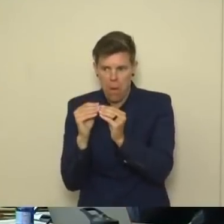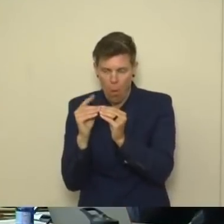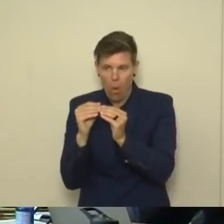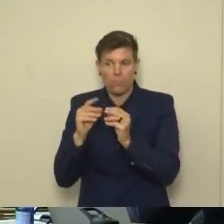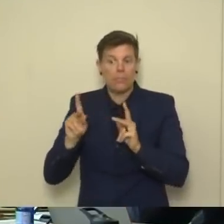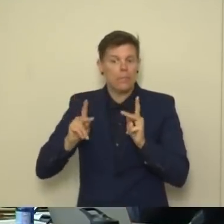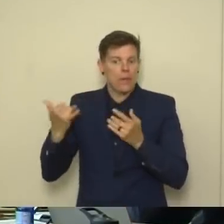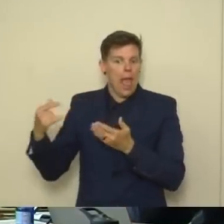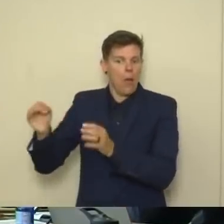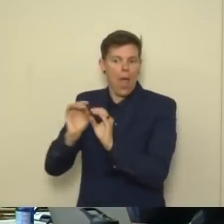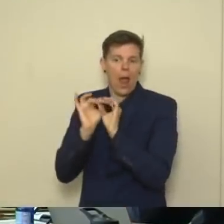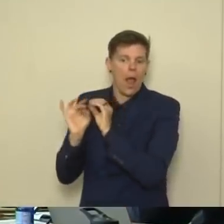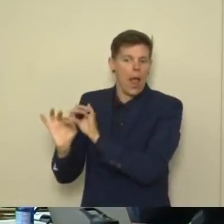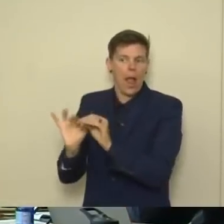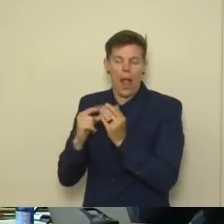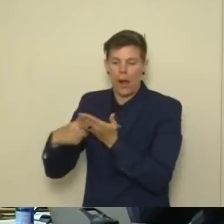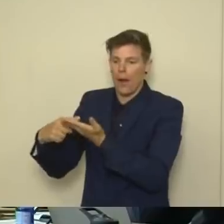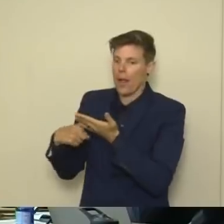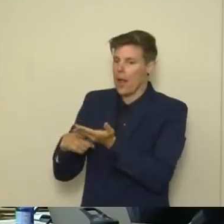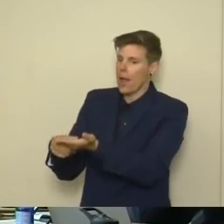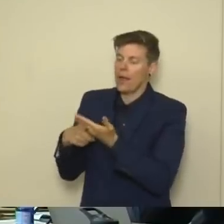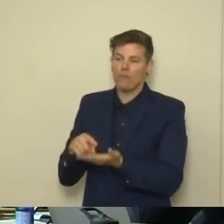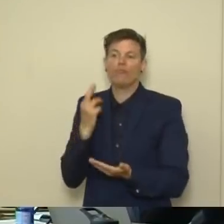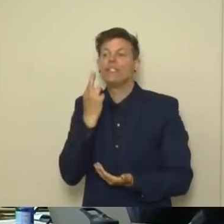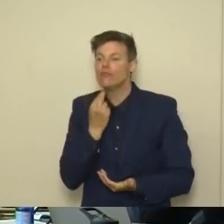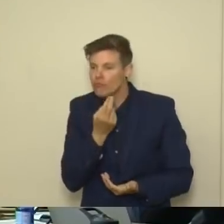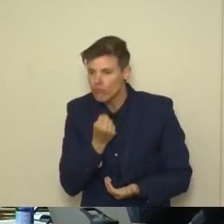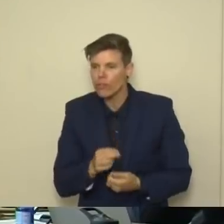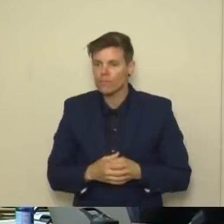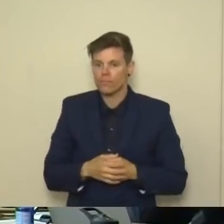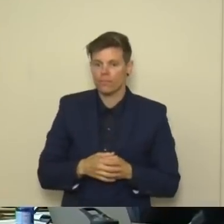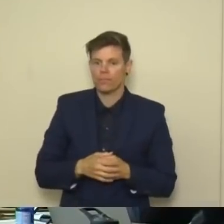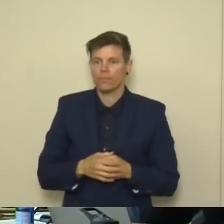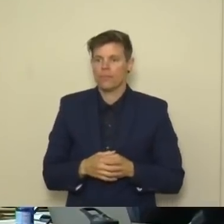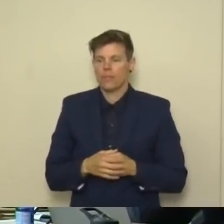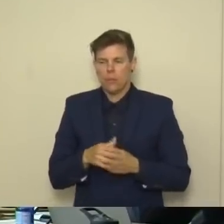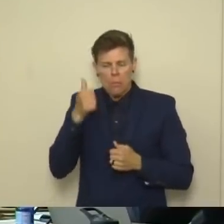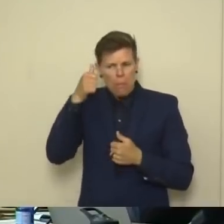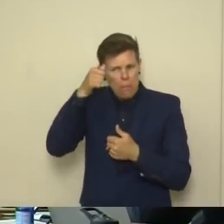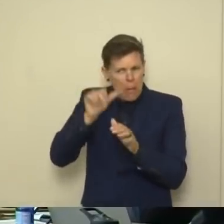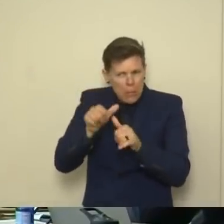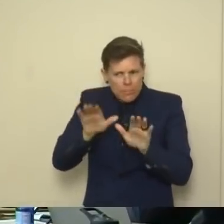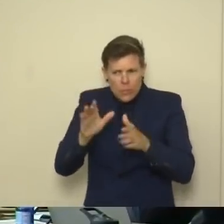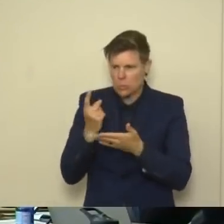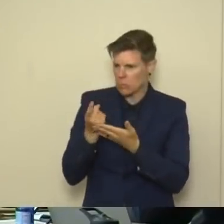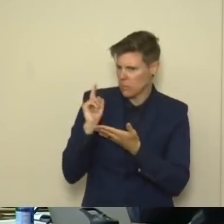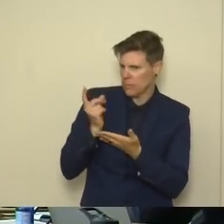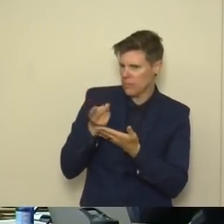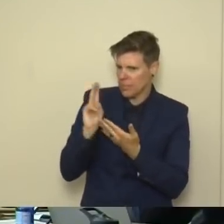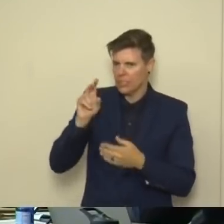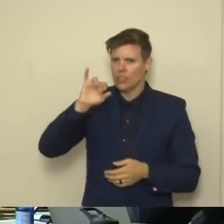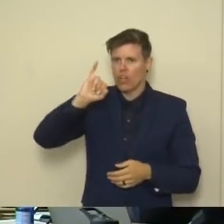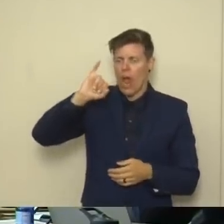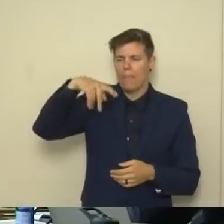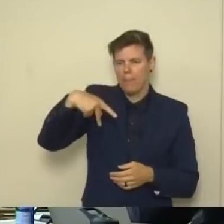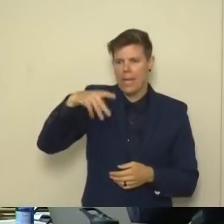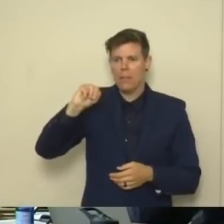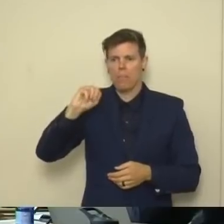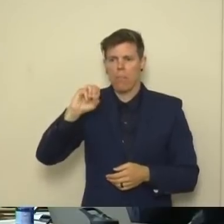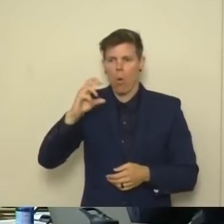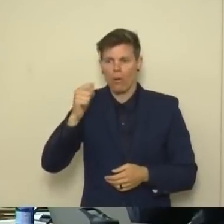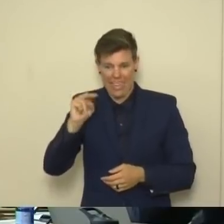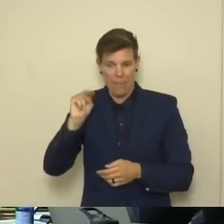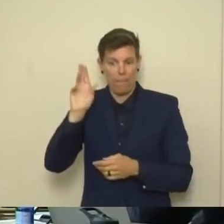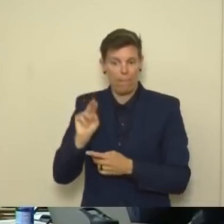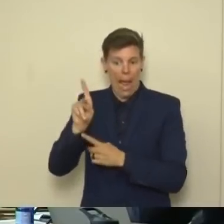time, and one of the things that actually came out recently, a couple of weeks ago, JP Morgan, the bank, took a multi-week approach to